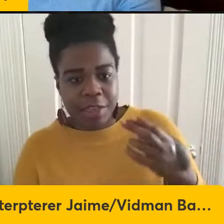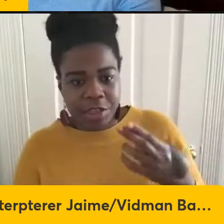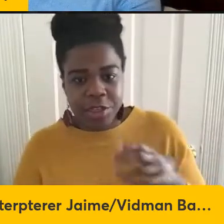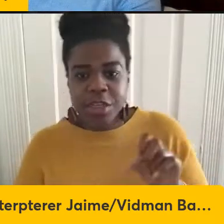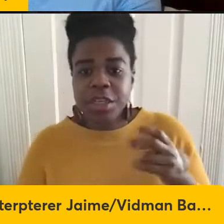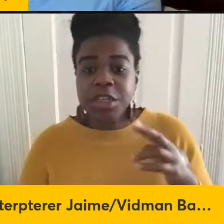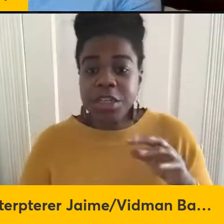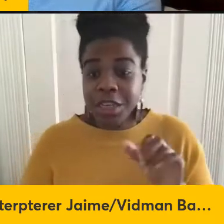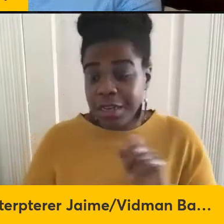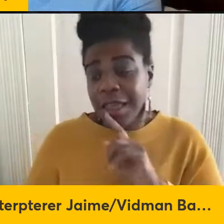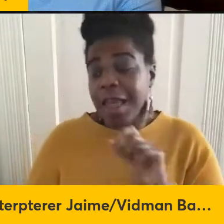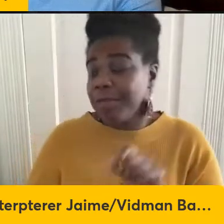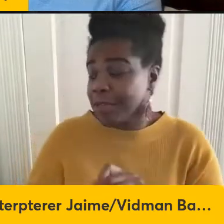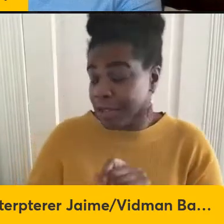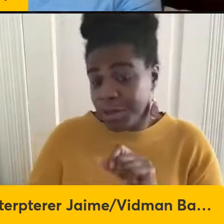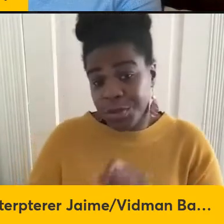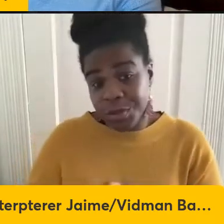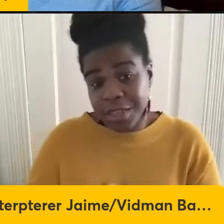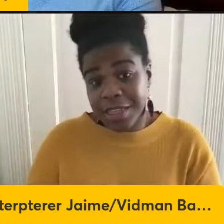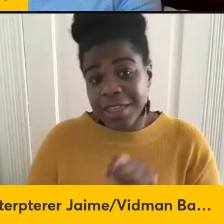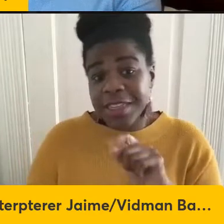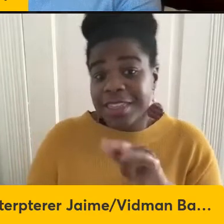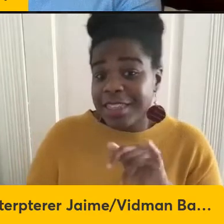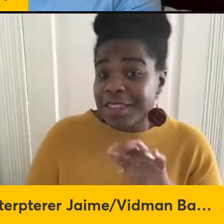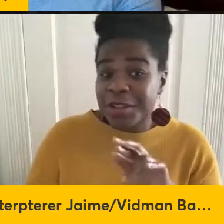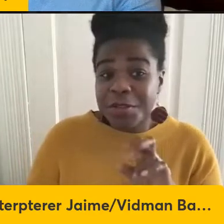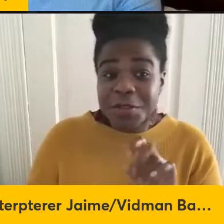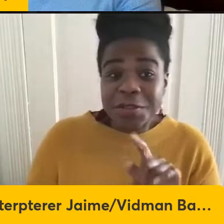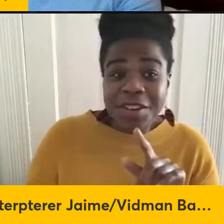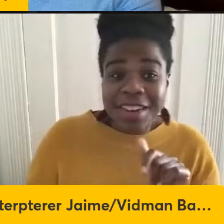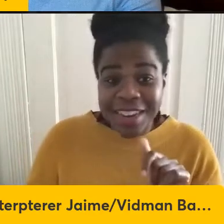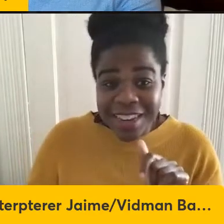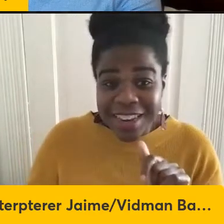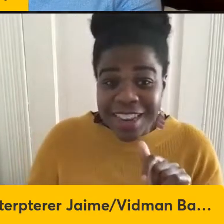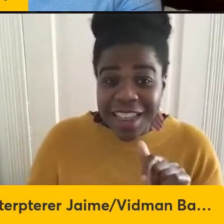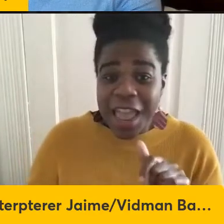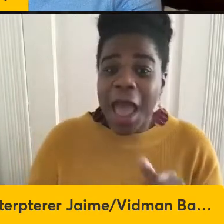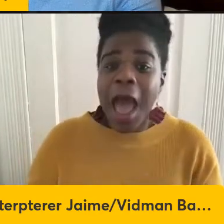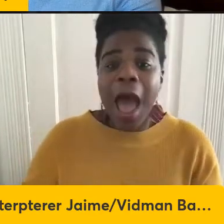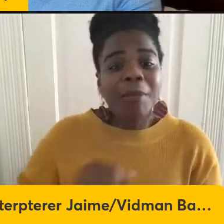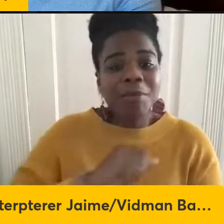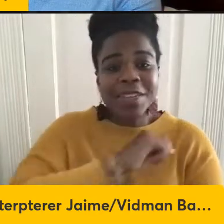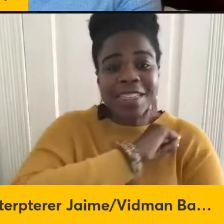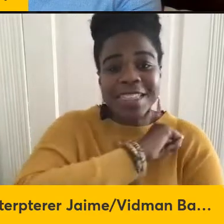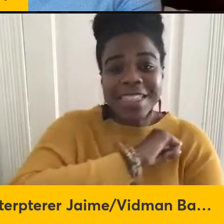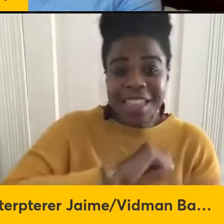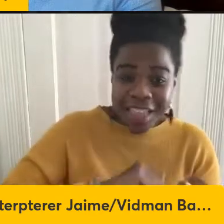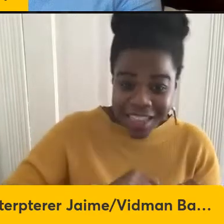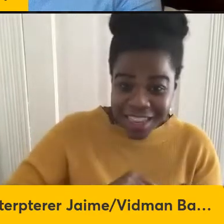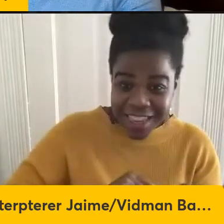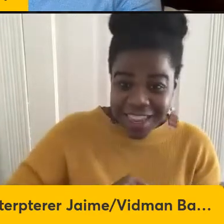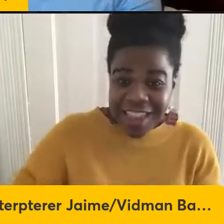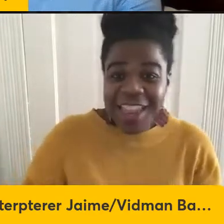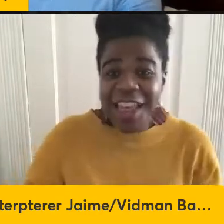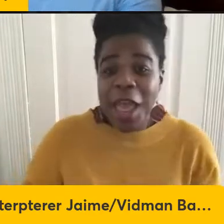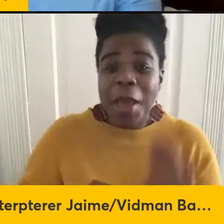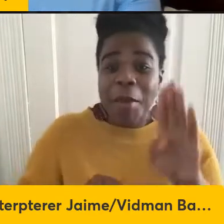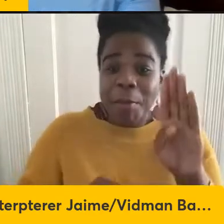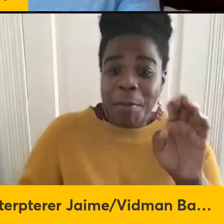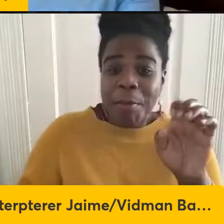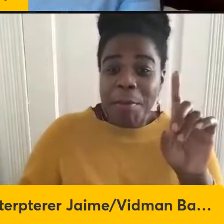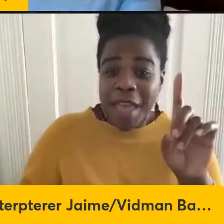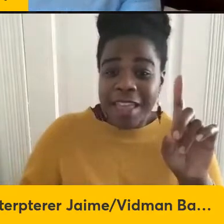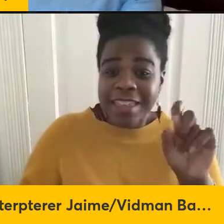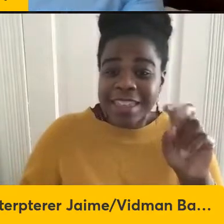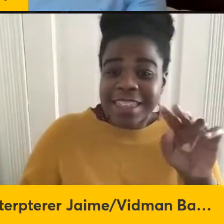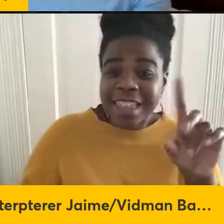Absolutely, absolutely. Syreeta, I'm telling you, I'm about to steal that hashtag bedside to bench. I'm gonna